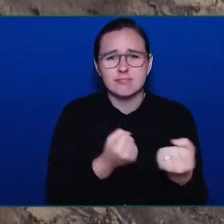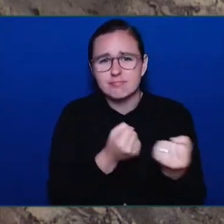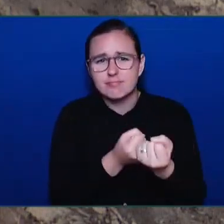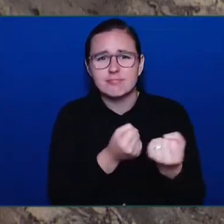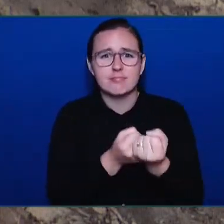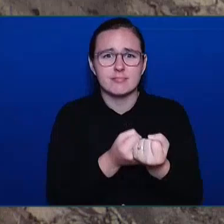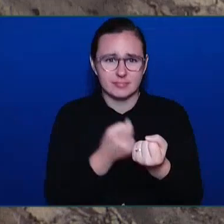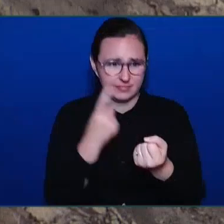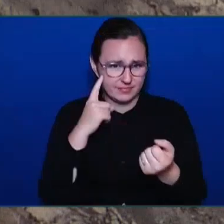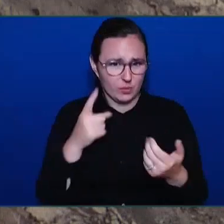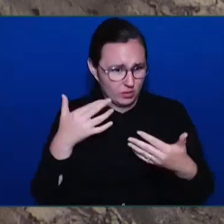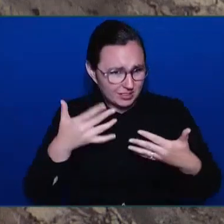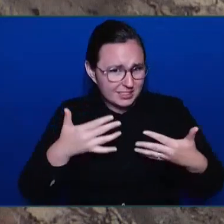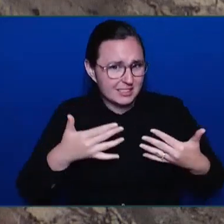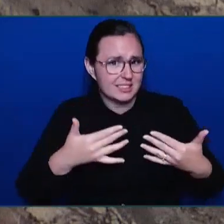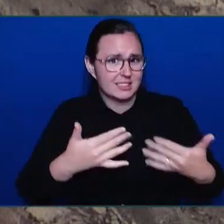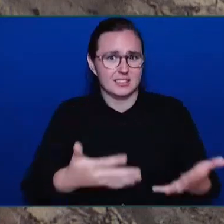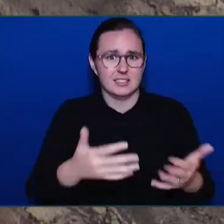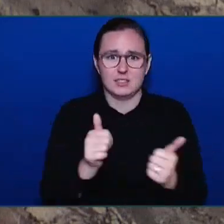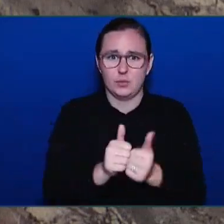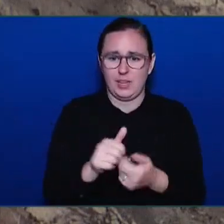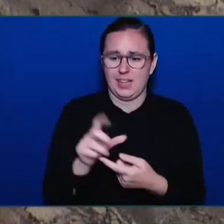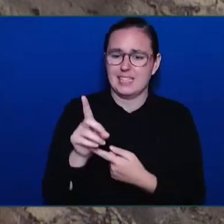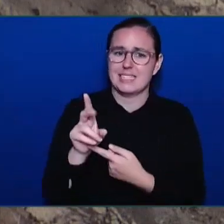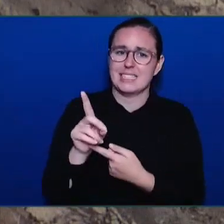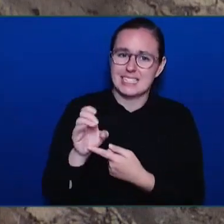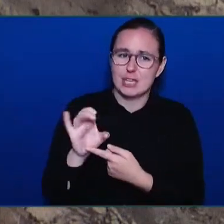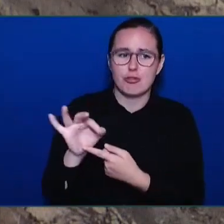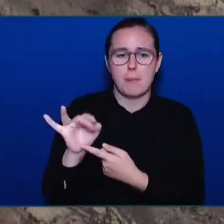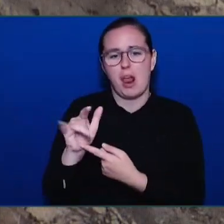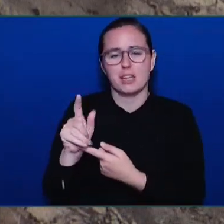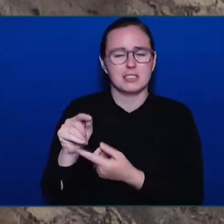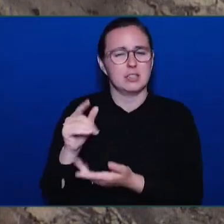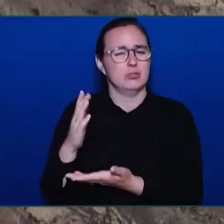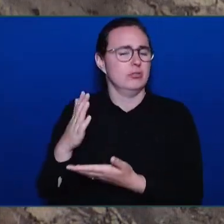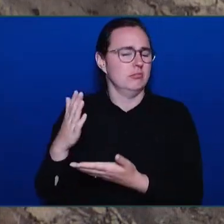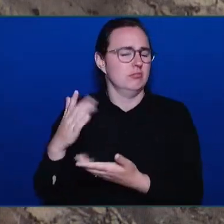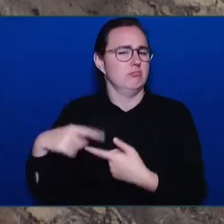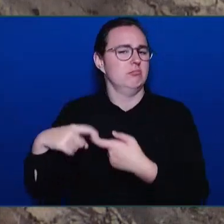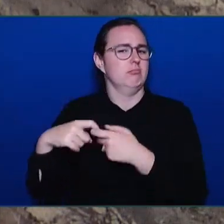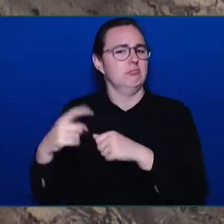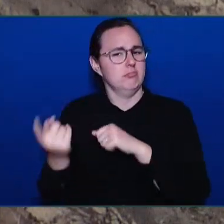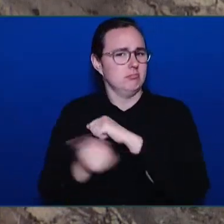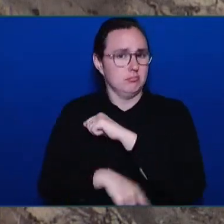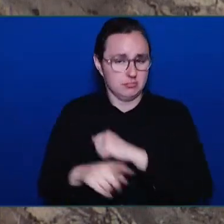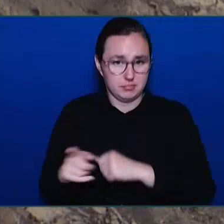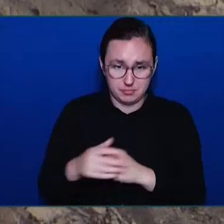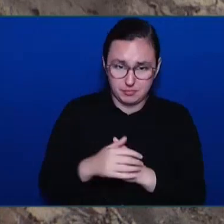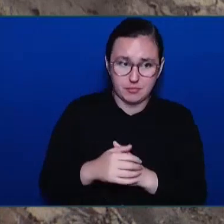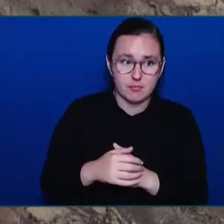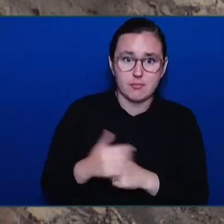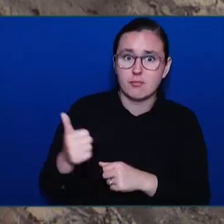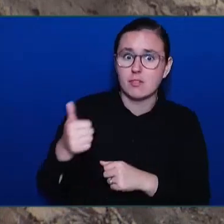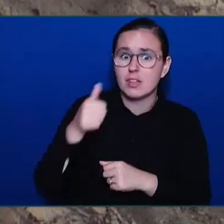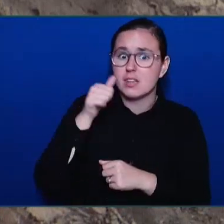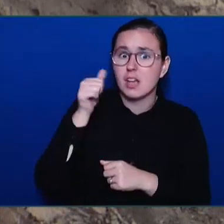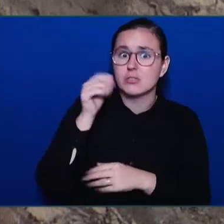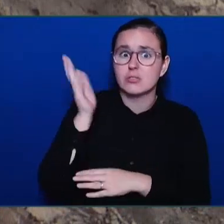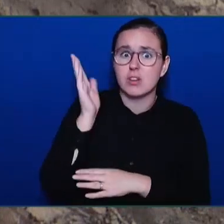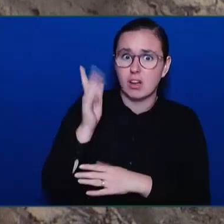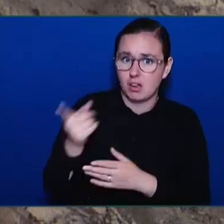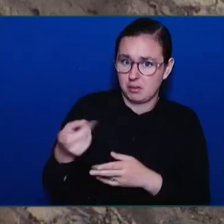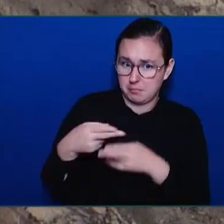decriminalization in yesterday's throne speech. The letter of requirements from the federal government says, and I quote,